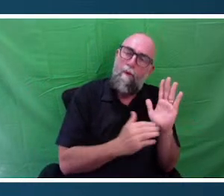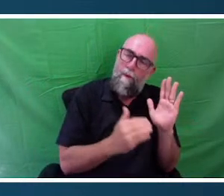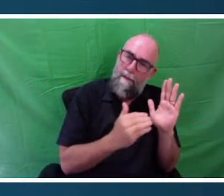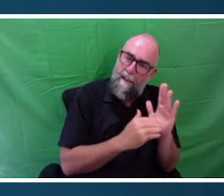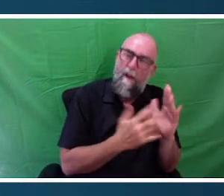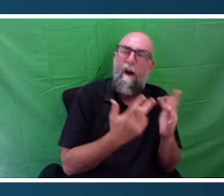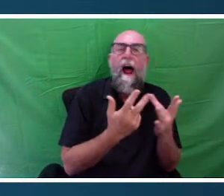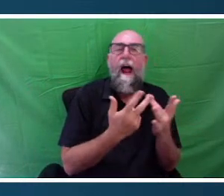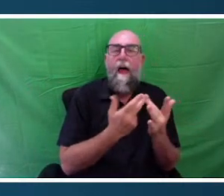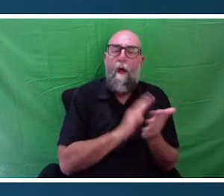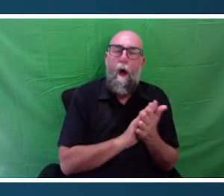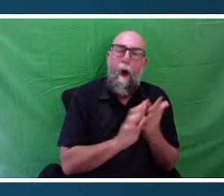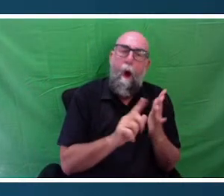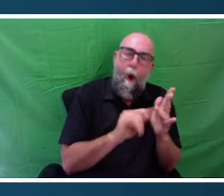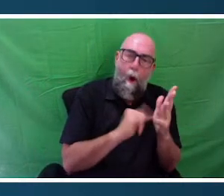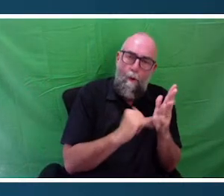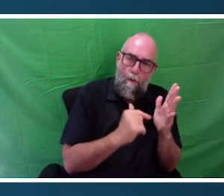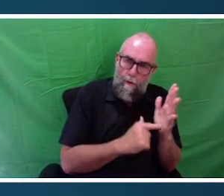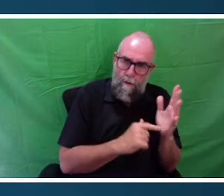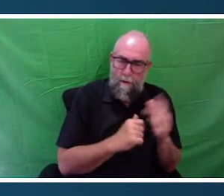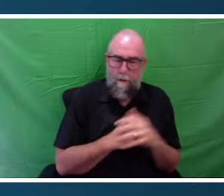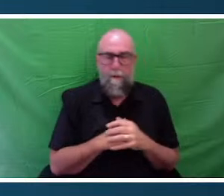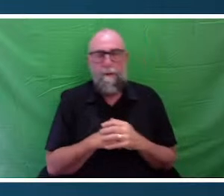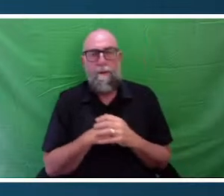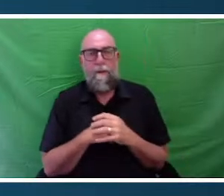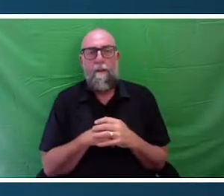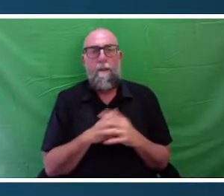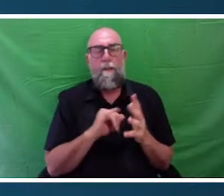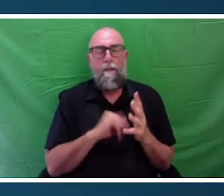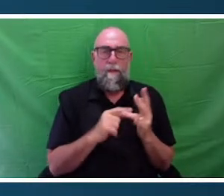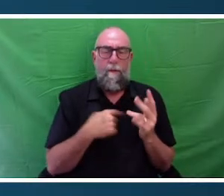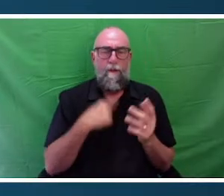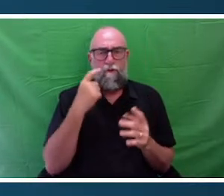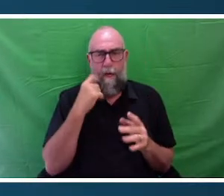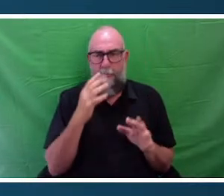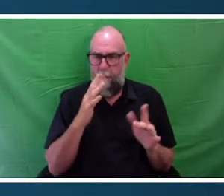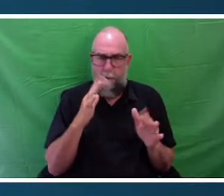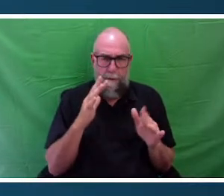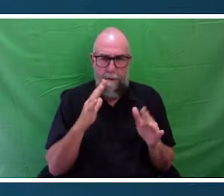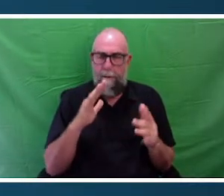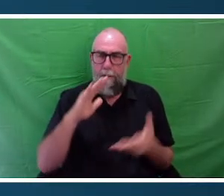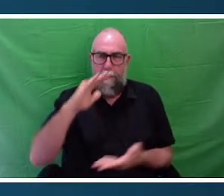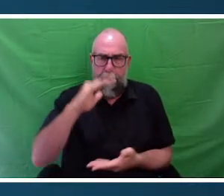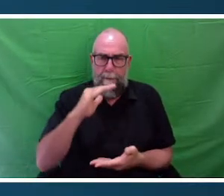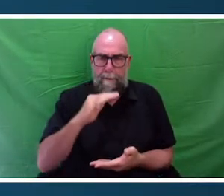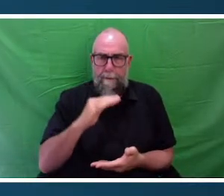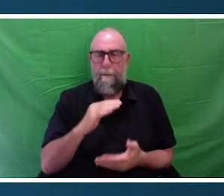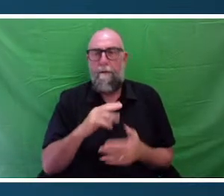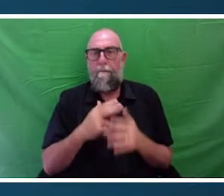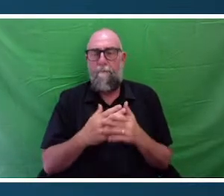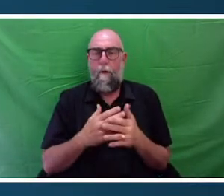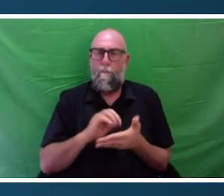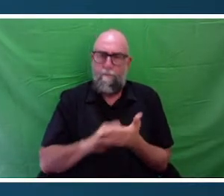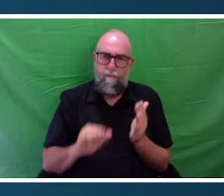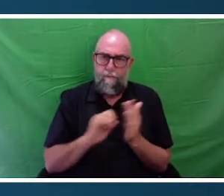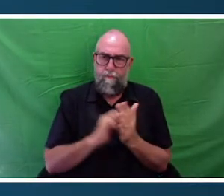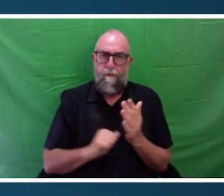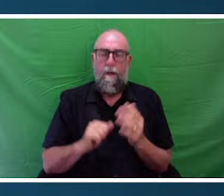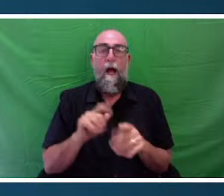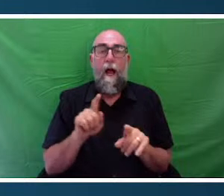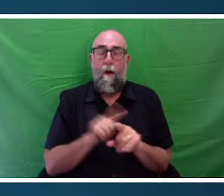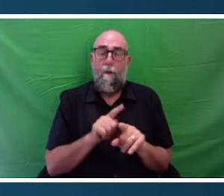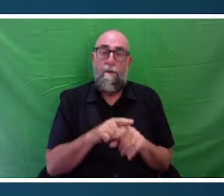an option to look into how to reduce the reduction as well. We also want to make it easier for workers to change employers.